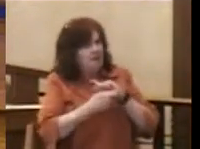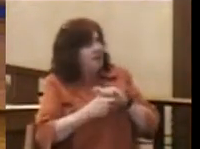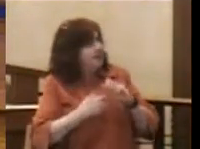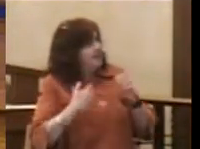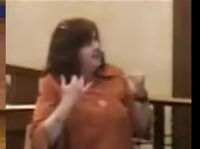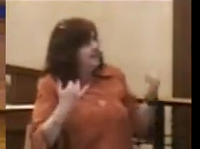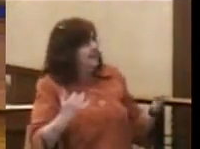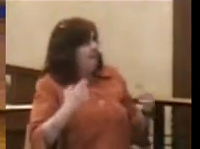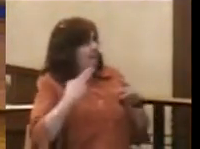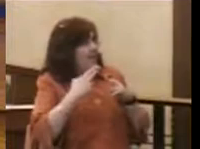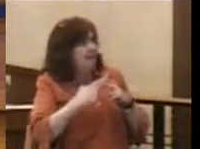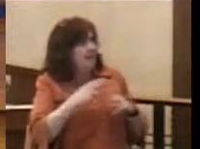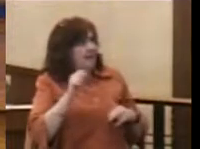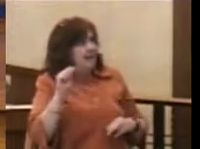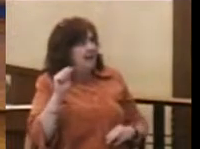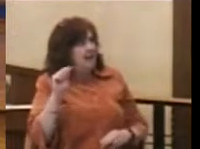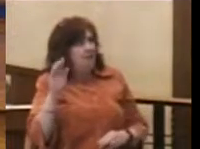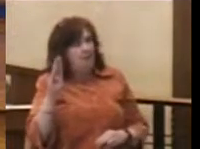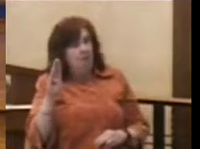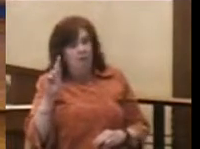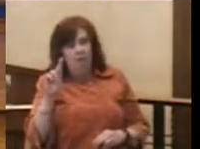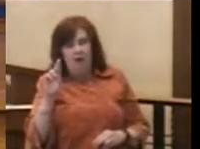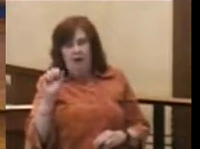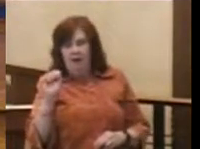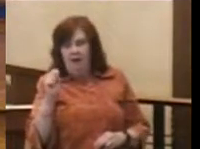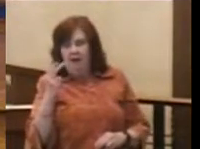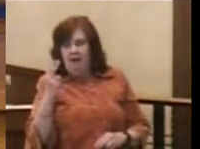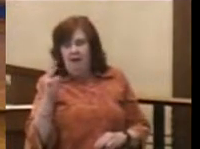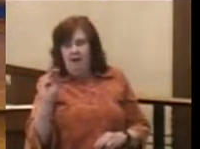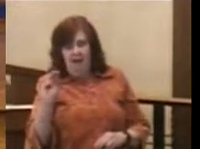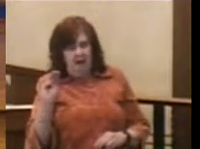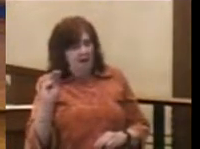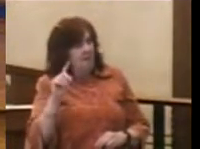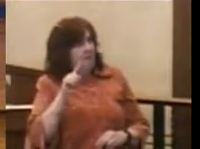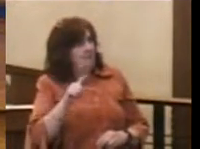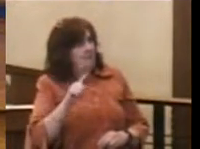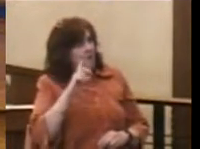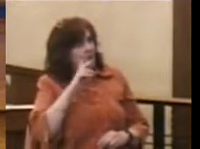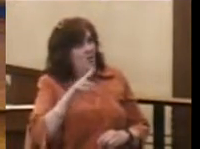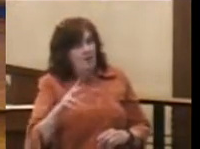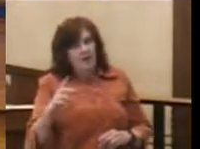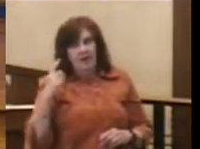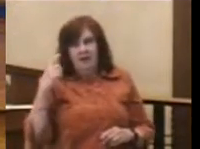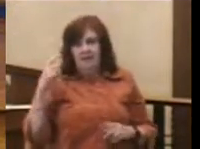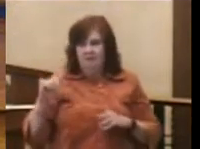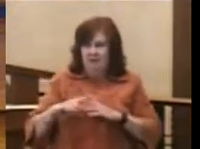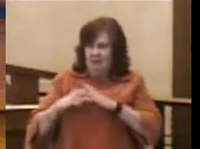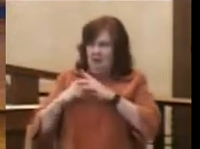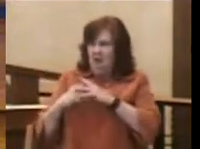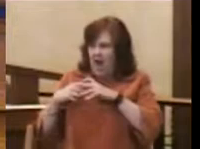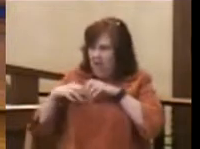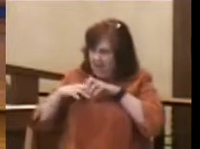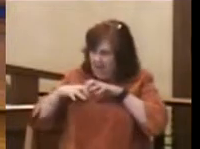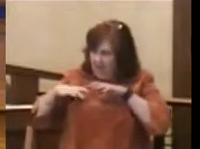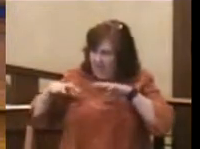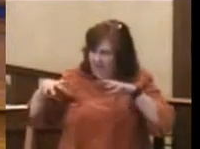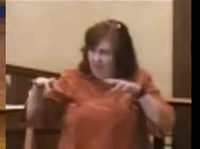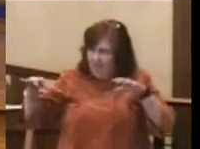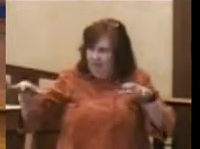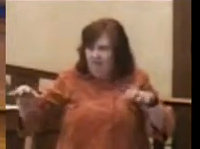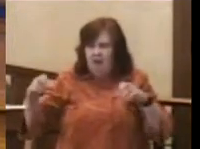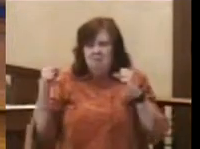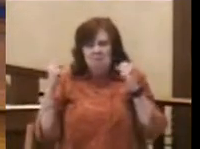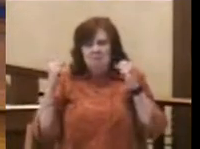shall be Abraham. For I have made you the ancestor of a multitude of nations. I will make you exceedingly